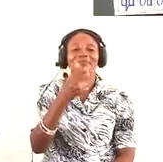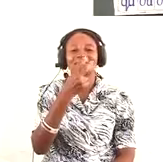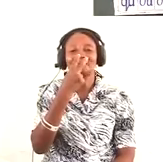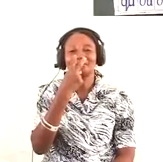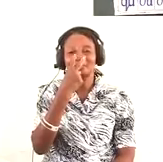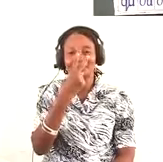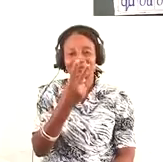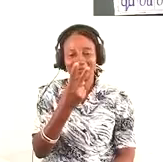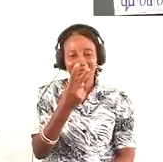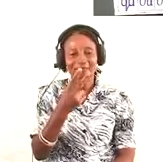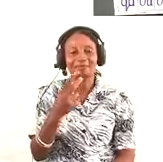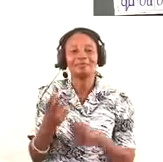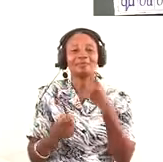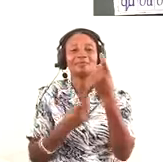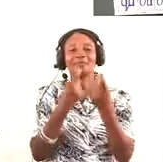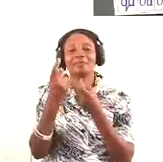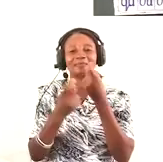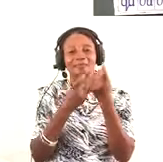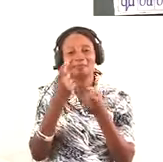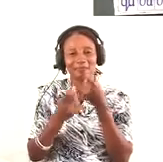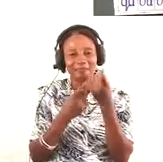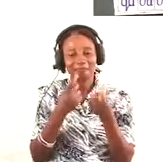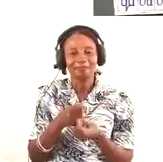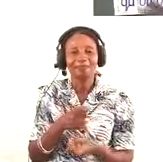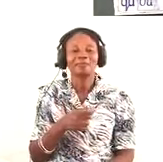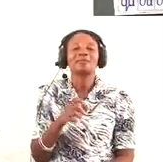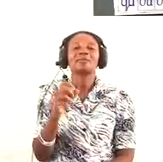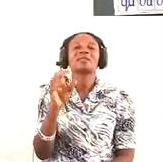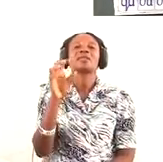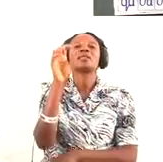Let's look back to the sounds.